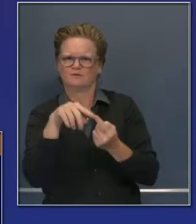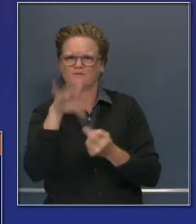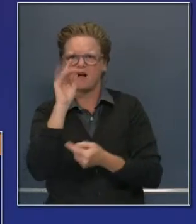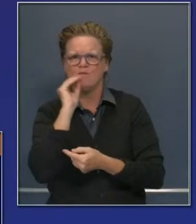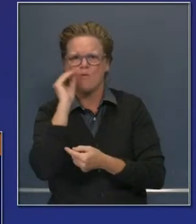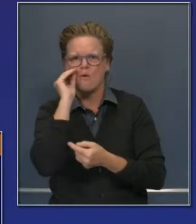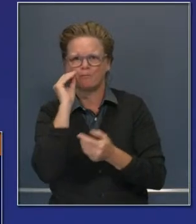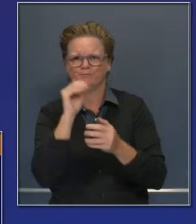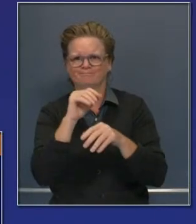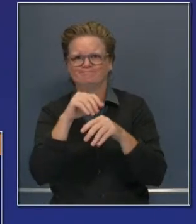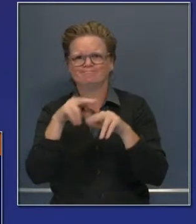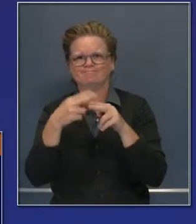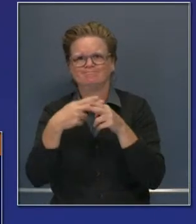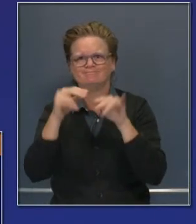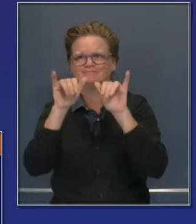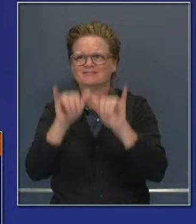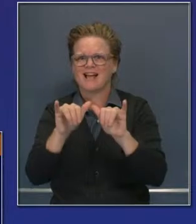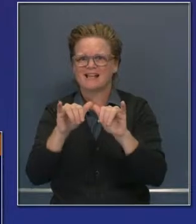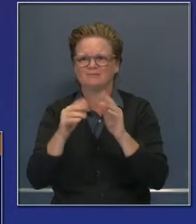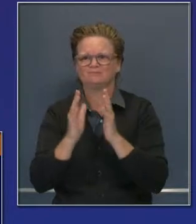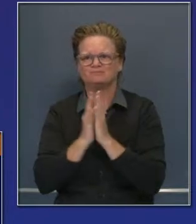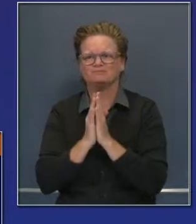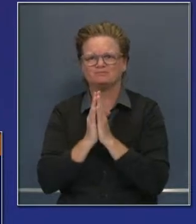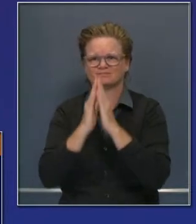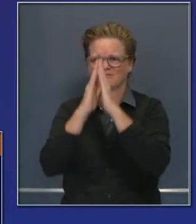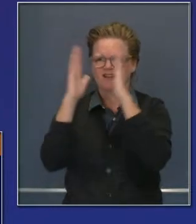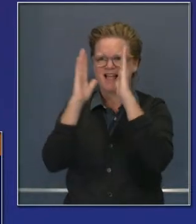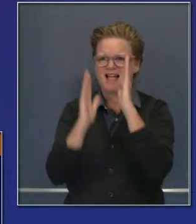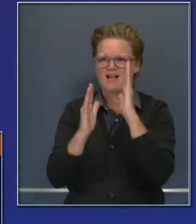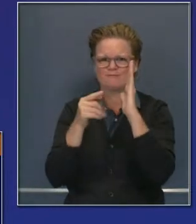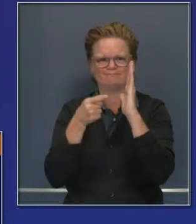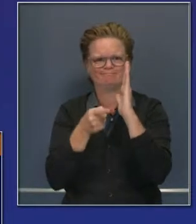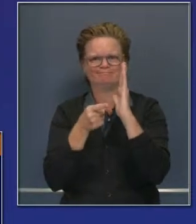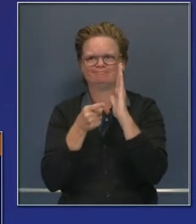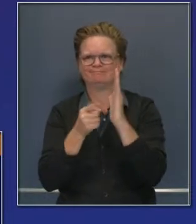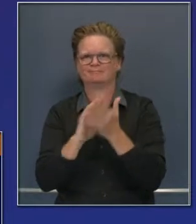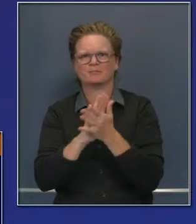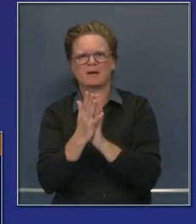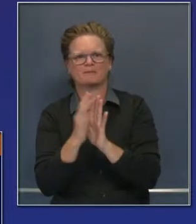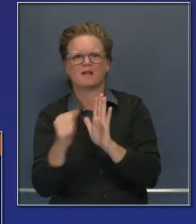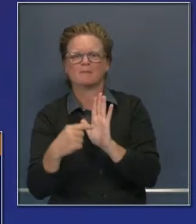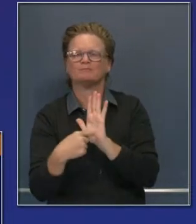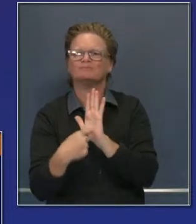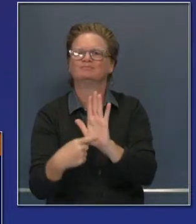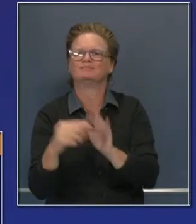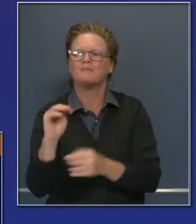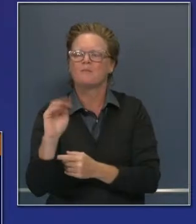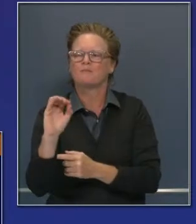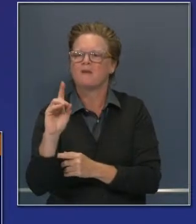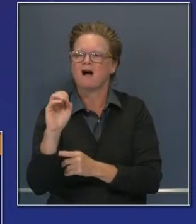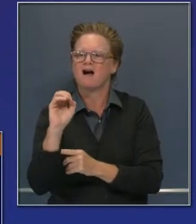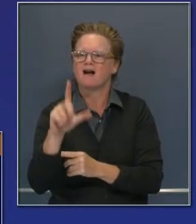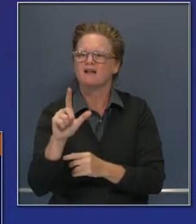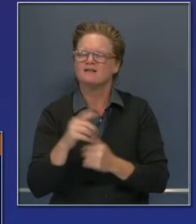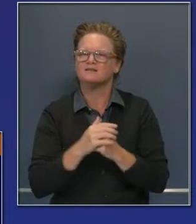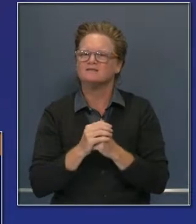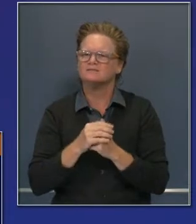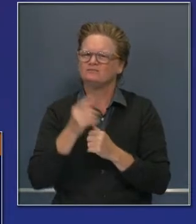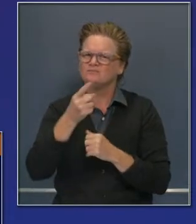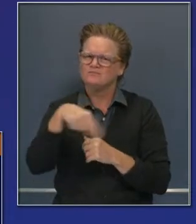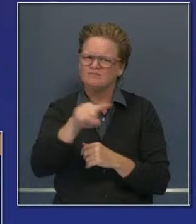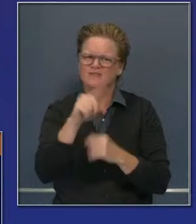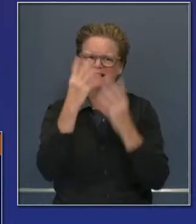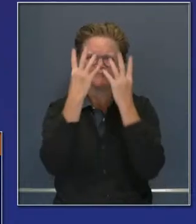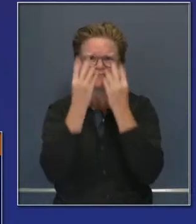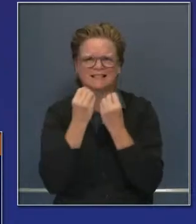around the principle of a housing-first model. Again, shelters solve sleep. Housing and supportive services, we